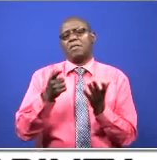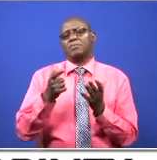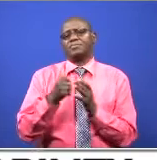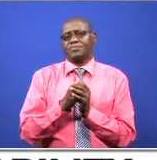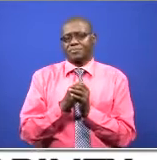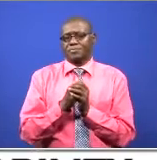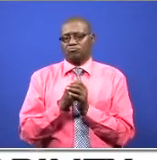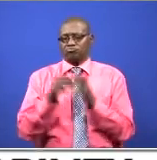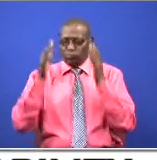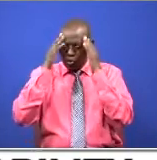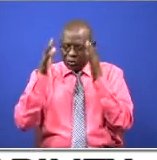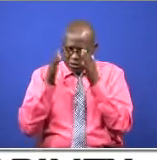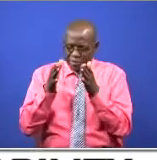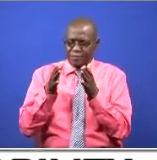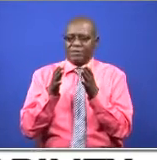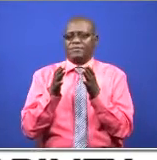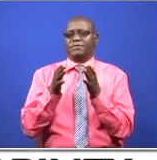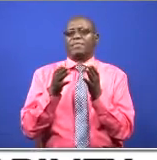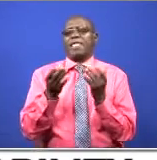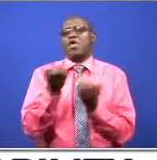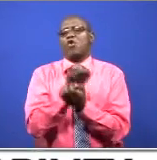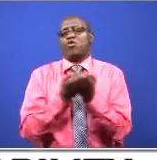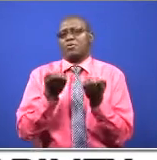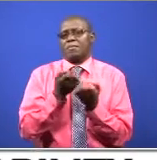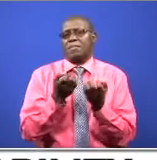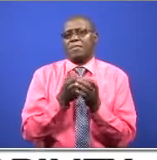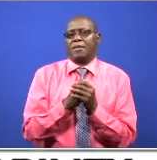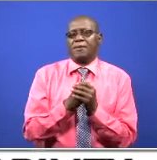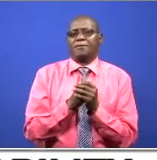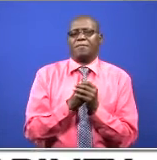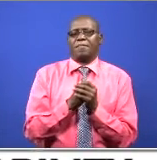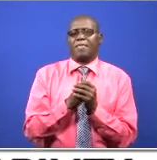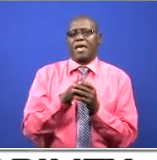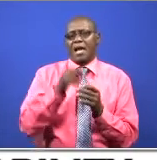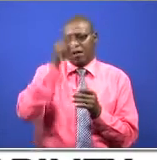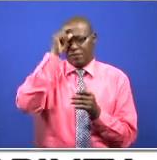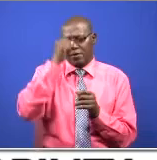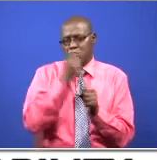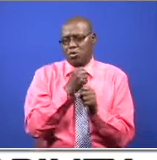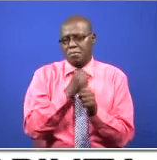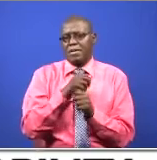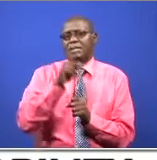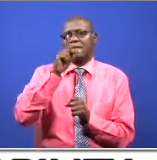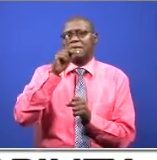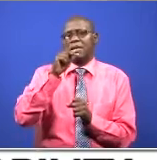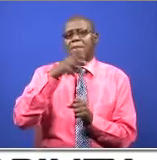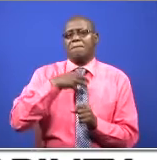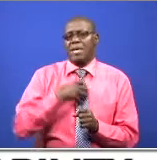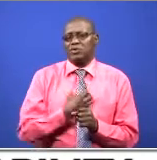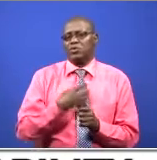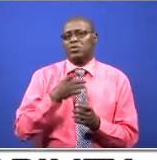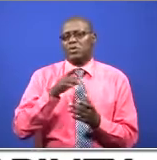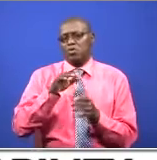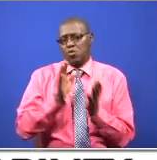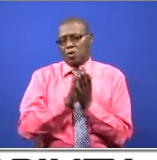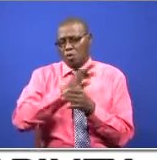the conservative economy. The pensions, the government employment, and all that. Mm-hmm. This country has been